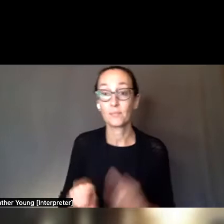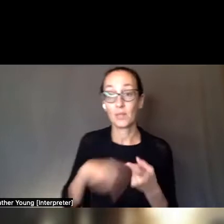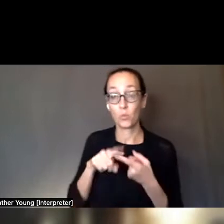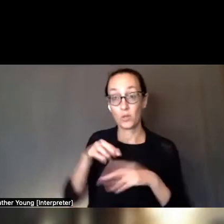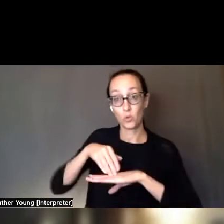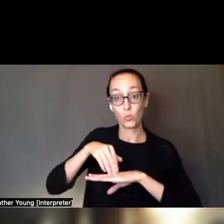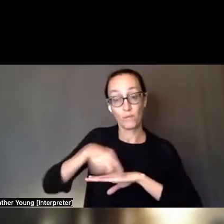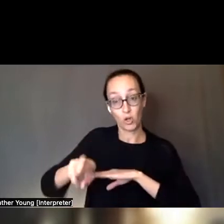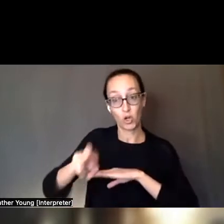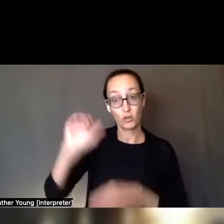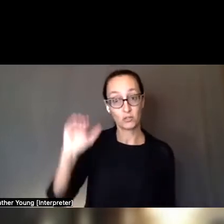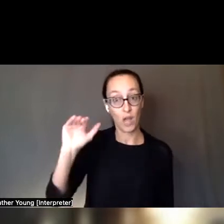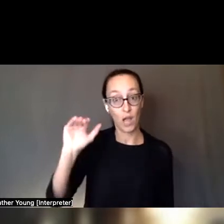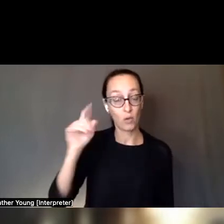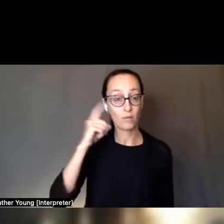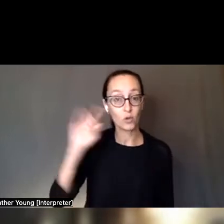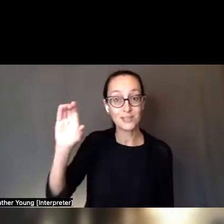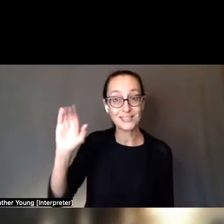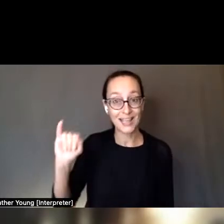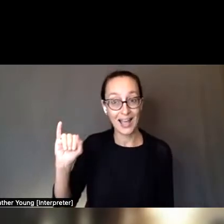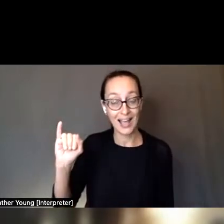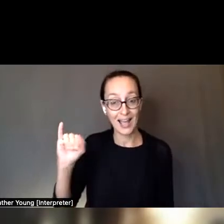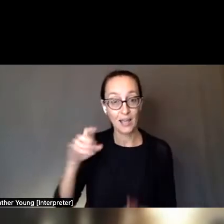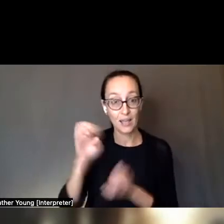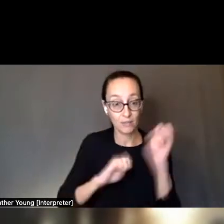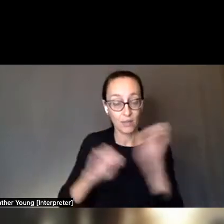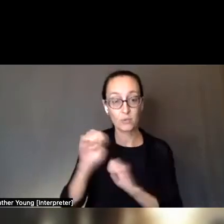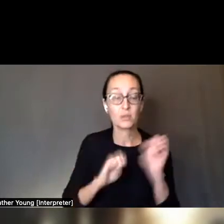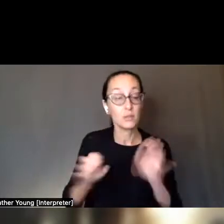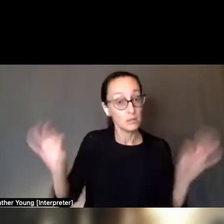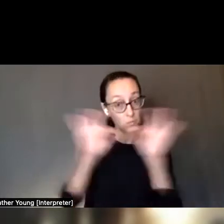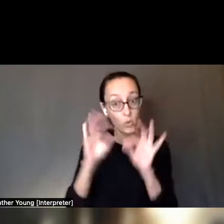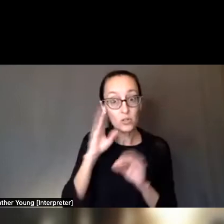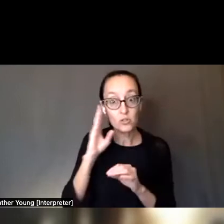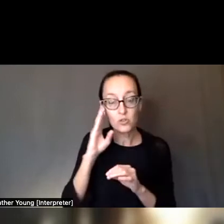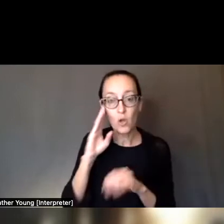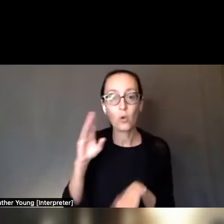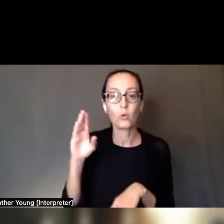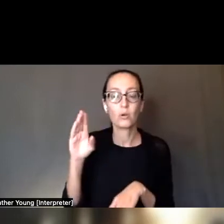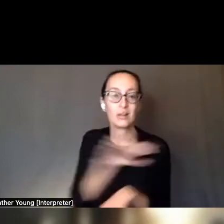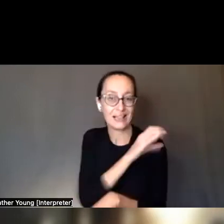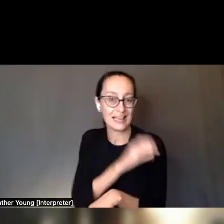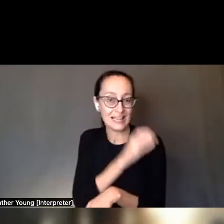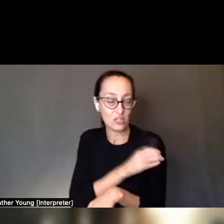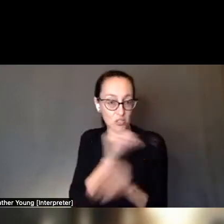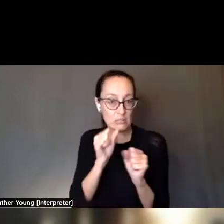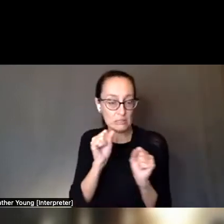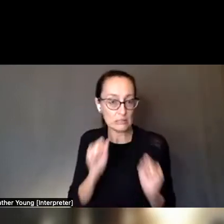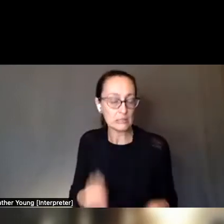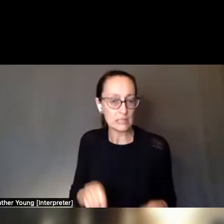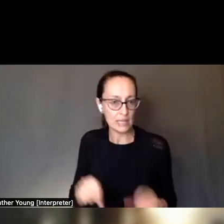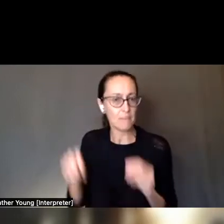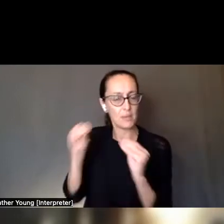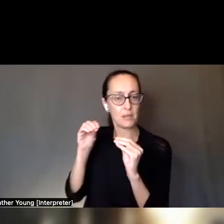evaluation? Important to know that clinicians can go beyond the FDA approved criteria to support